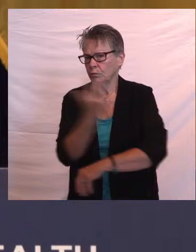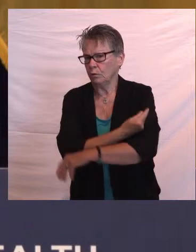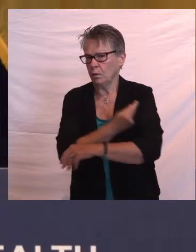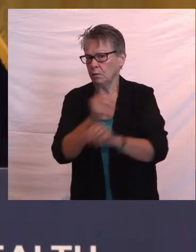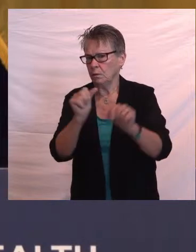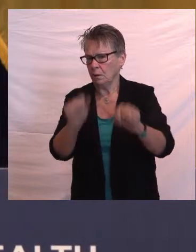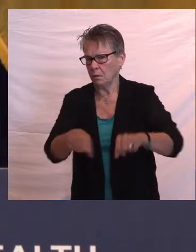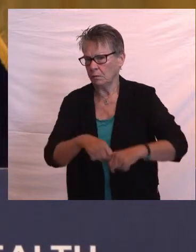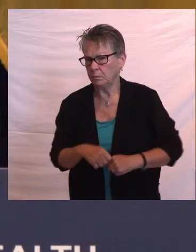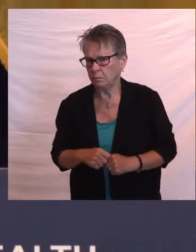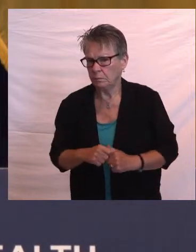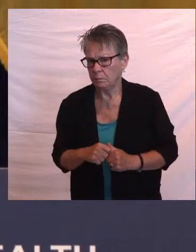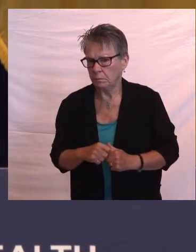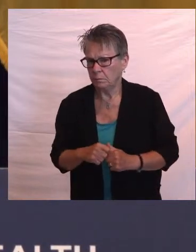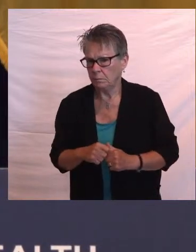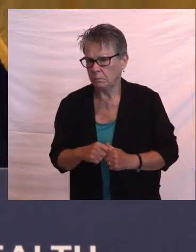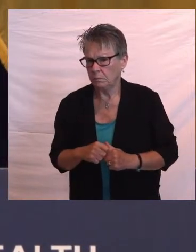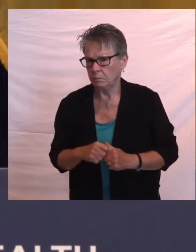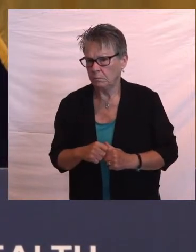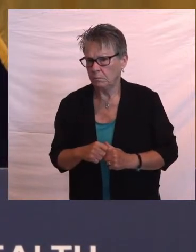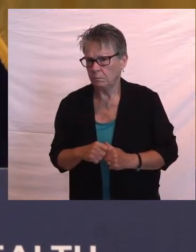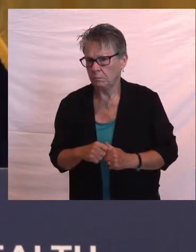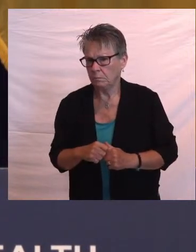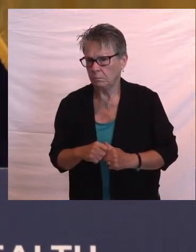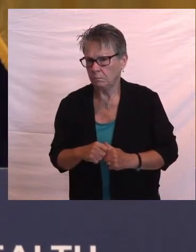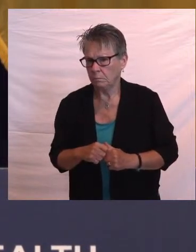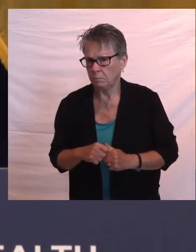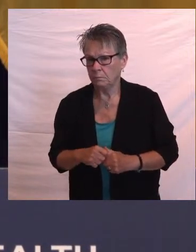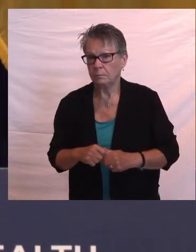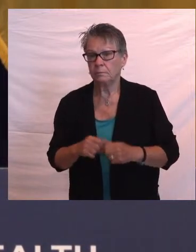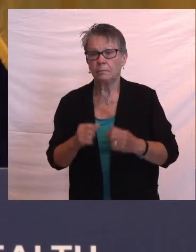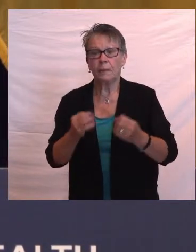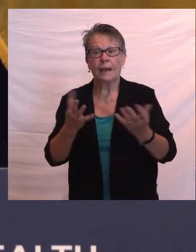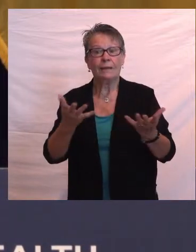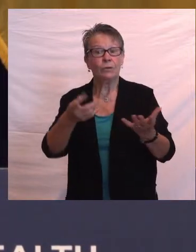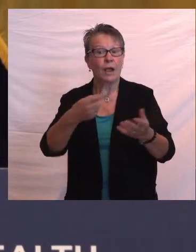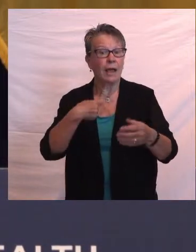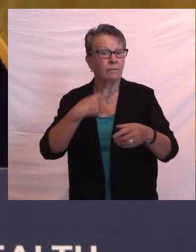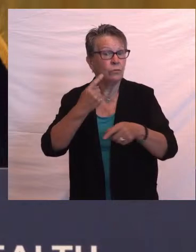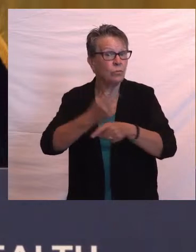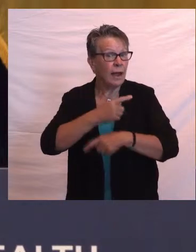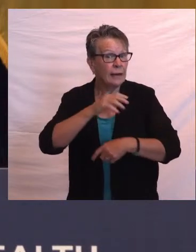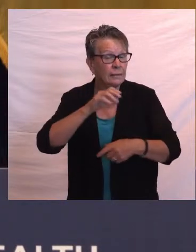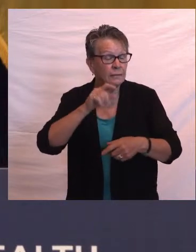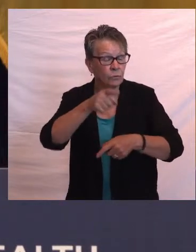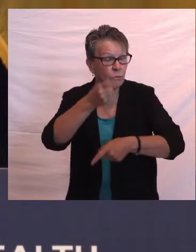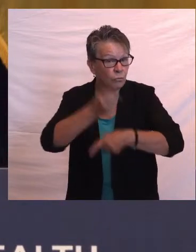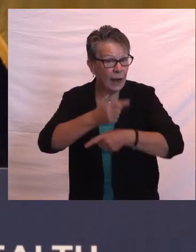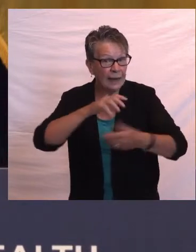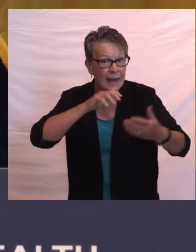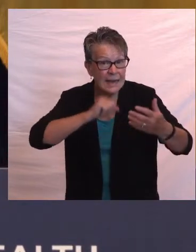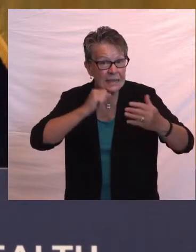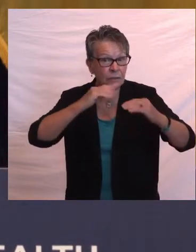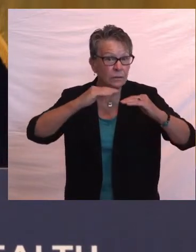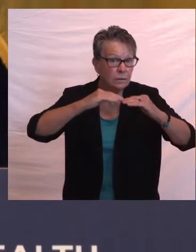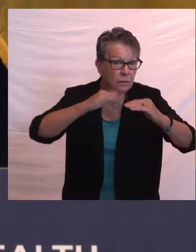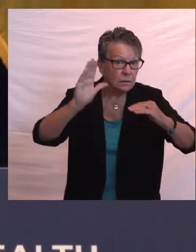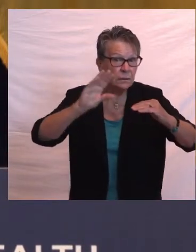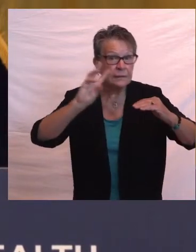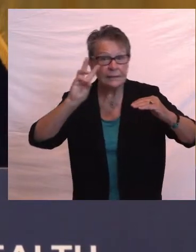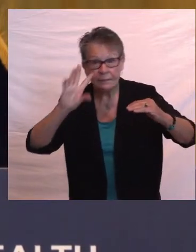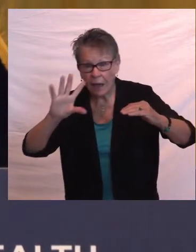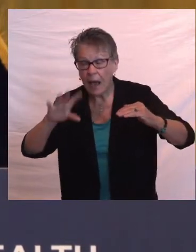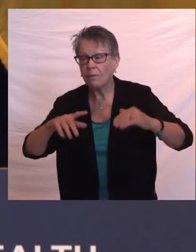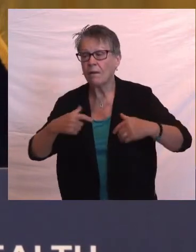that would be the equivalent. And you're in the age group where you've got a medical condition that makes you eligible, or you've got an occupation that